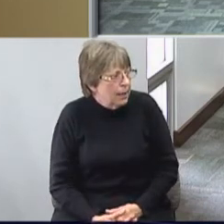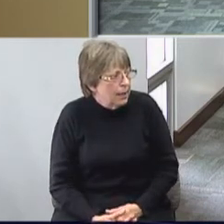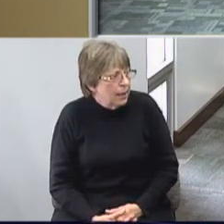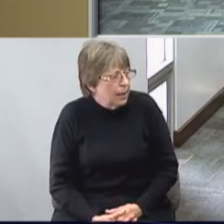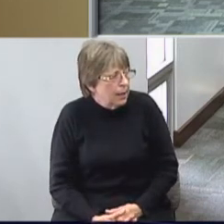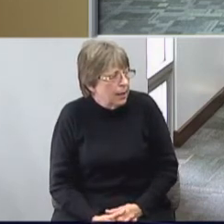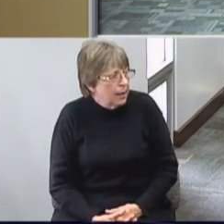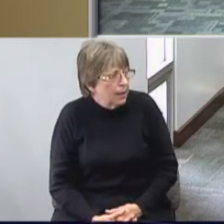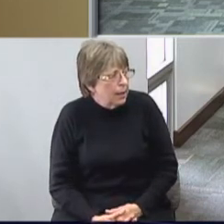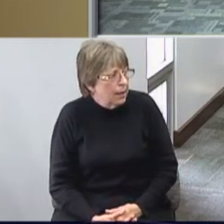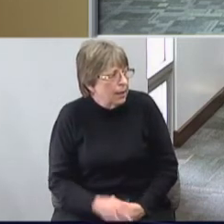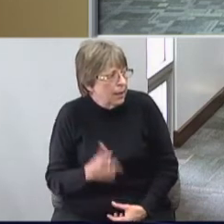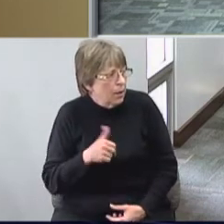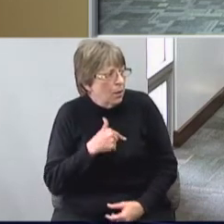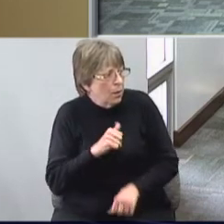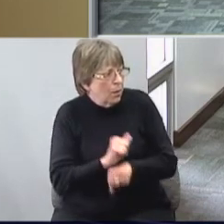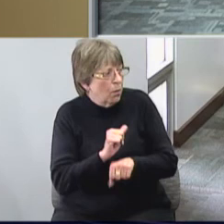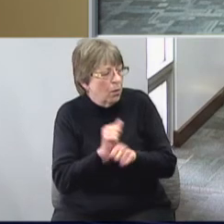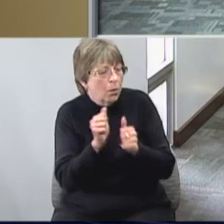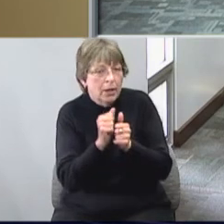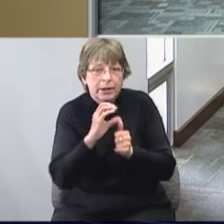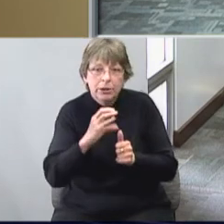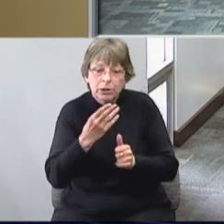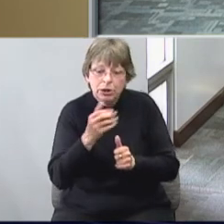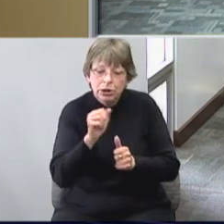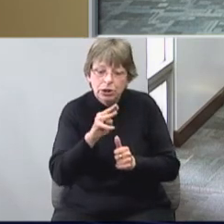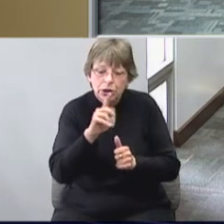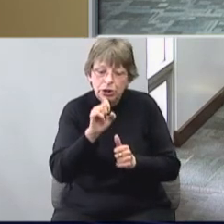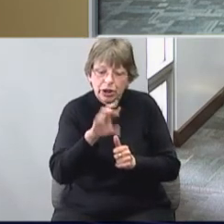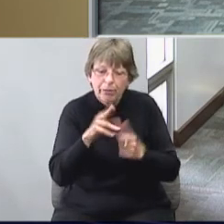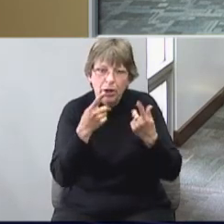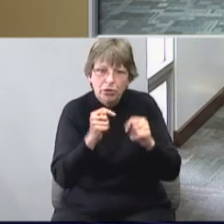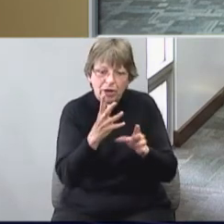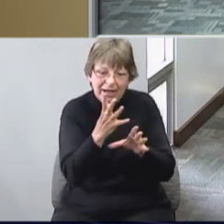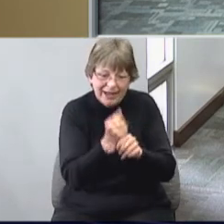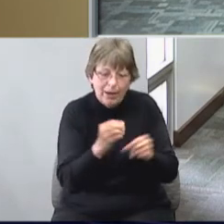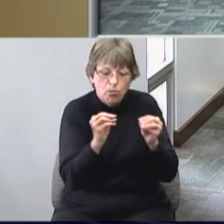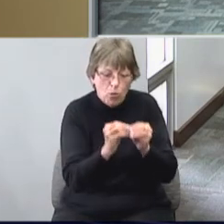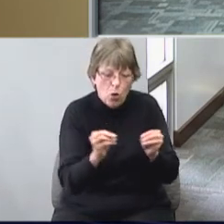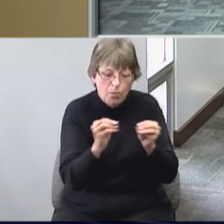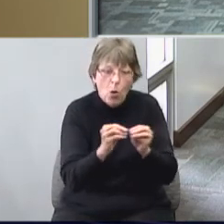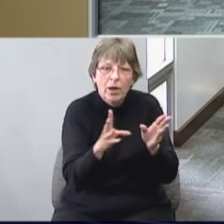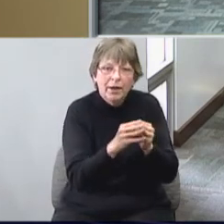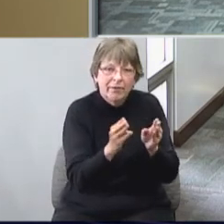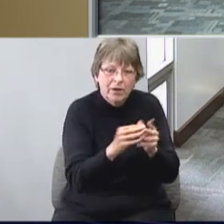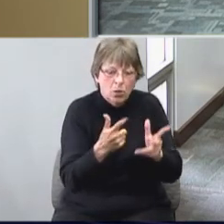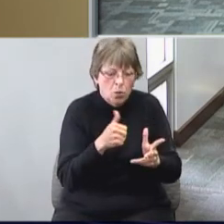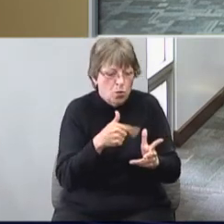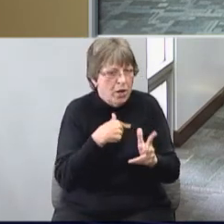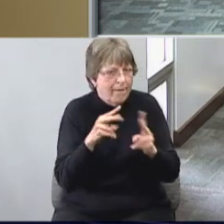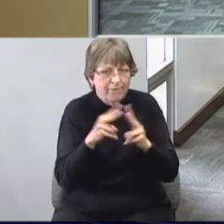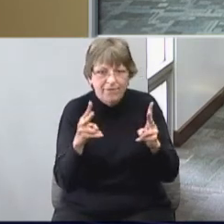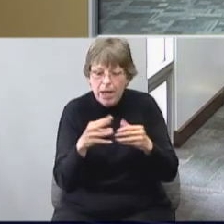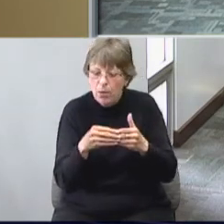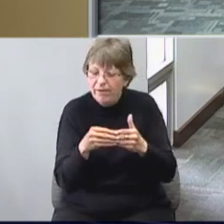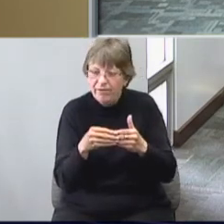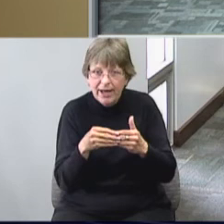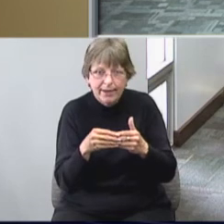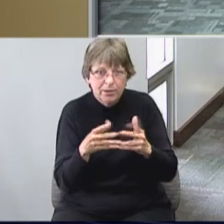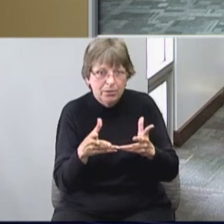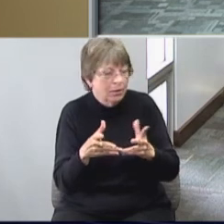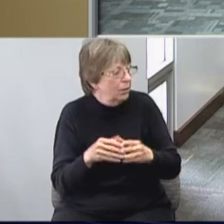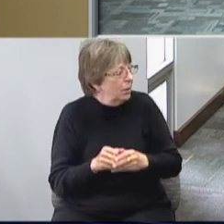we are working with the chamber and trying really hard to bring more and more conventions. We are being very flexible.